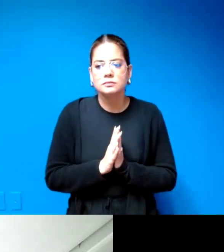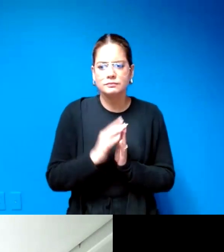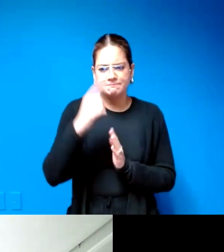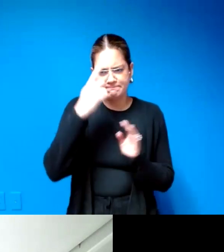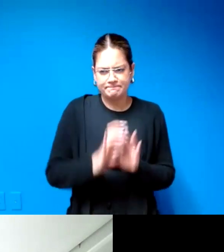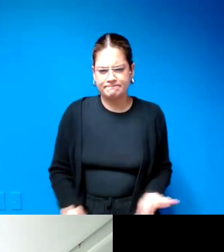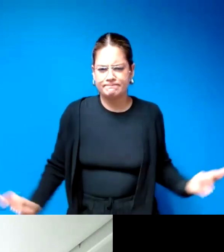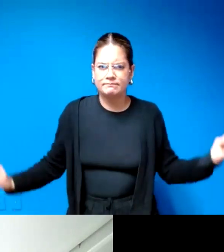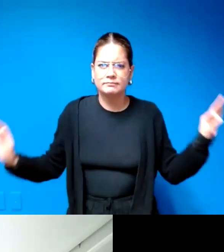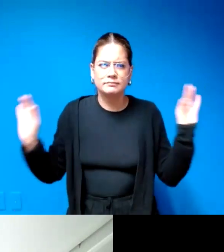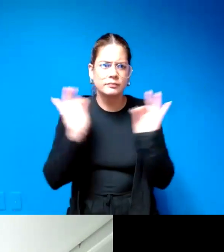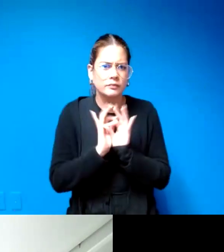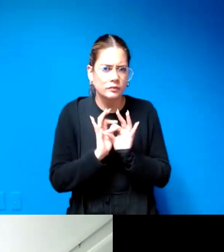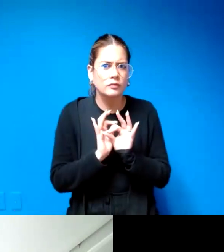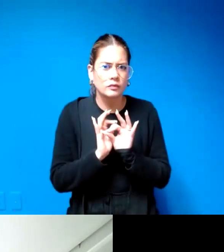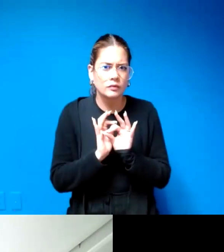important to